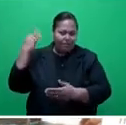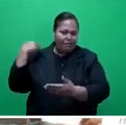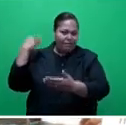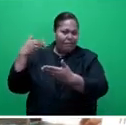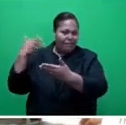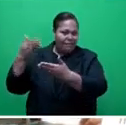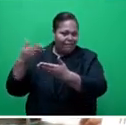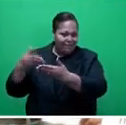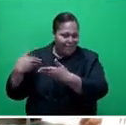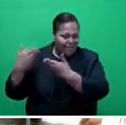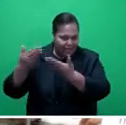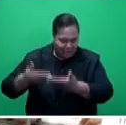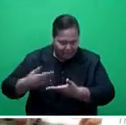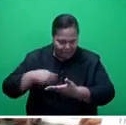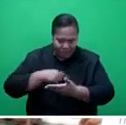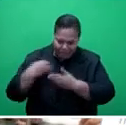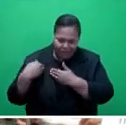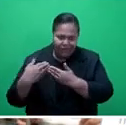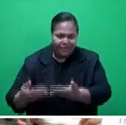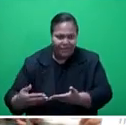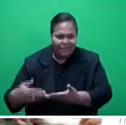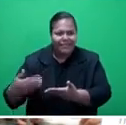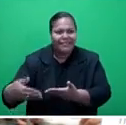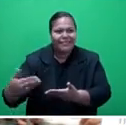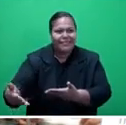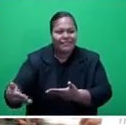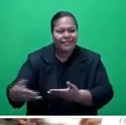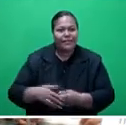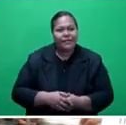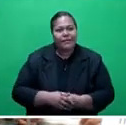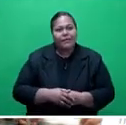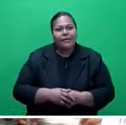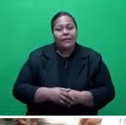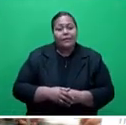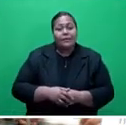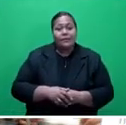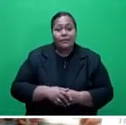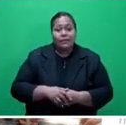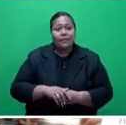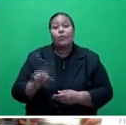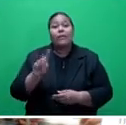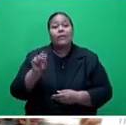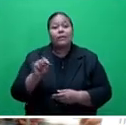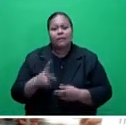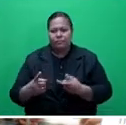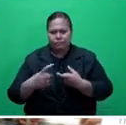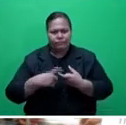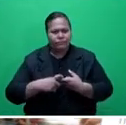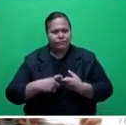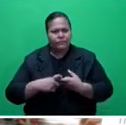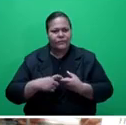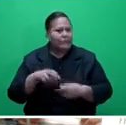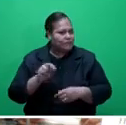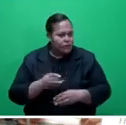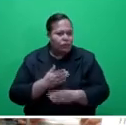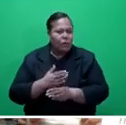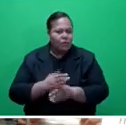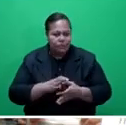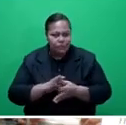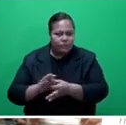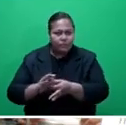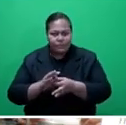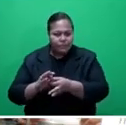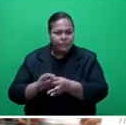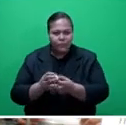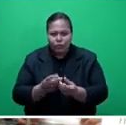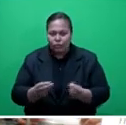generation. And it requires joint efforts, Mr. Speaker, sir, to mitigate the pandemic's effect on